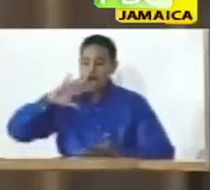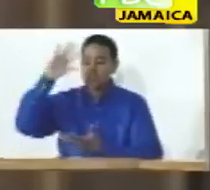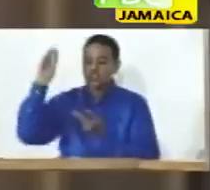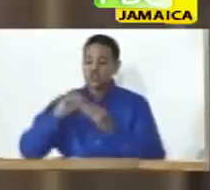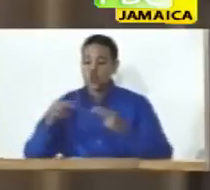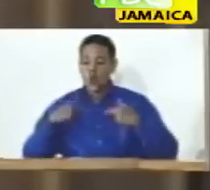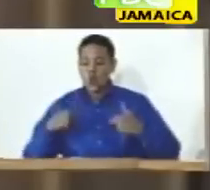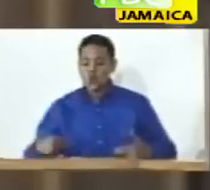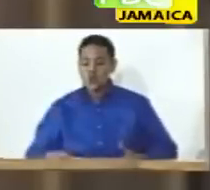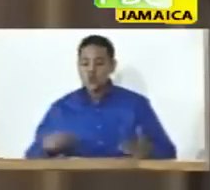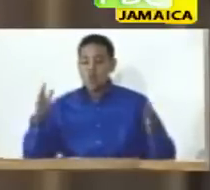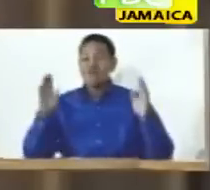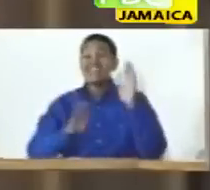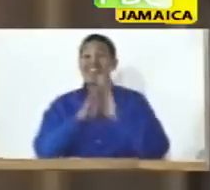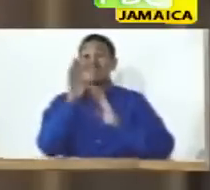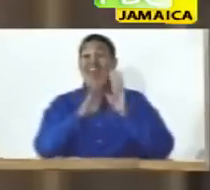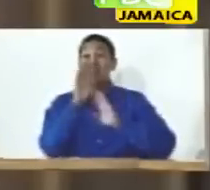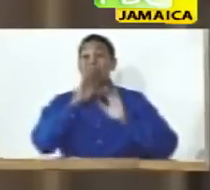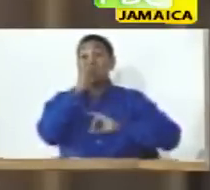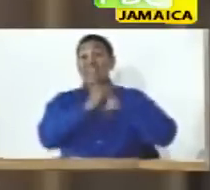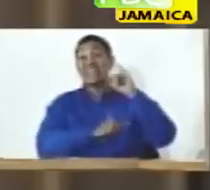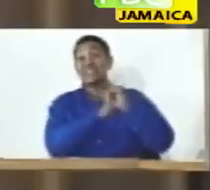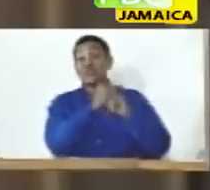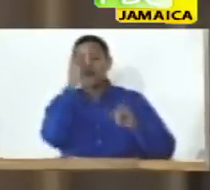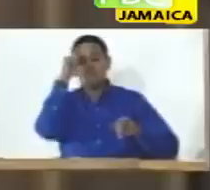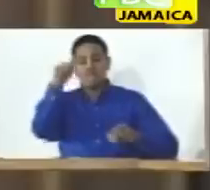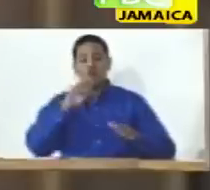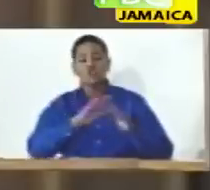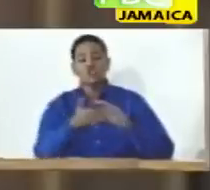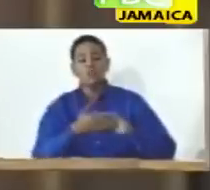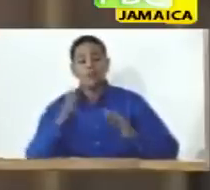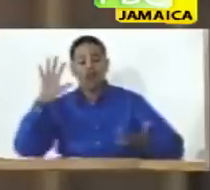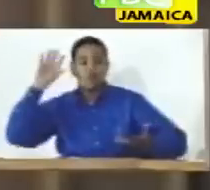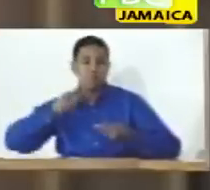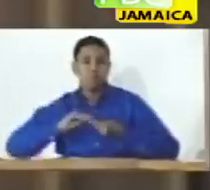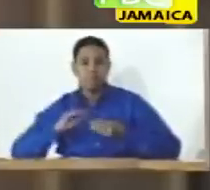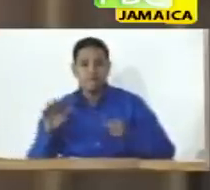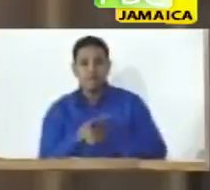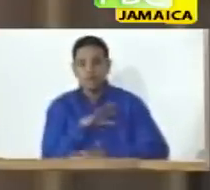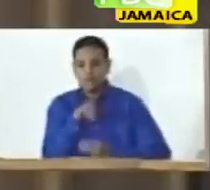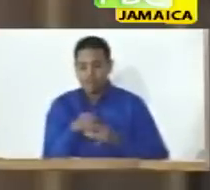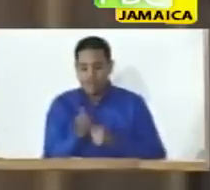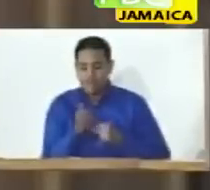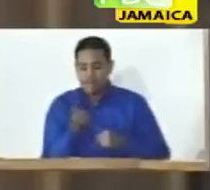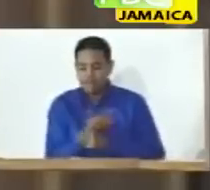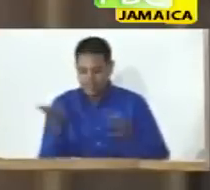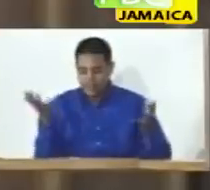human capital development institution for Jamaica. In 2017,